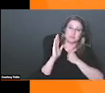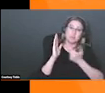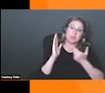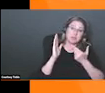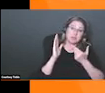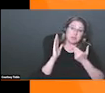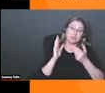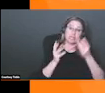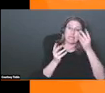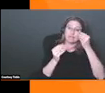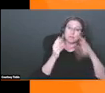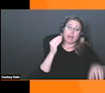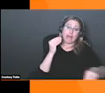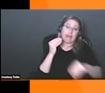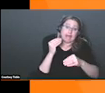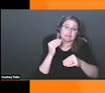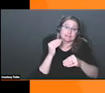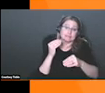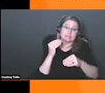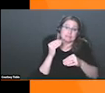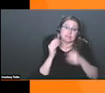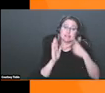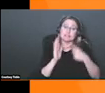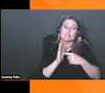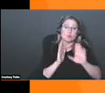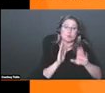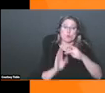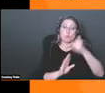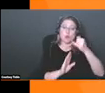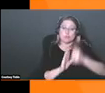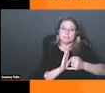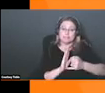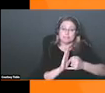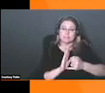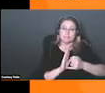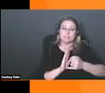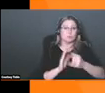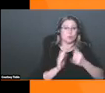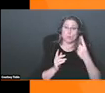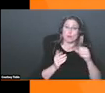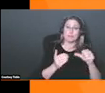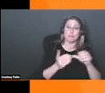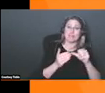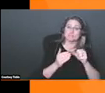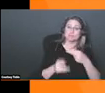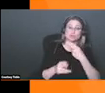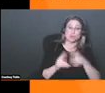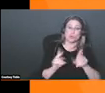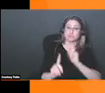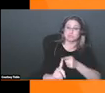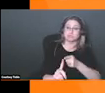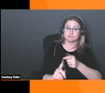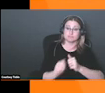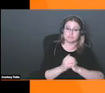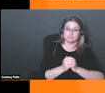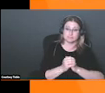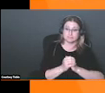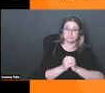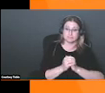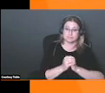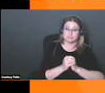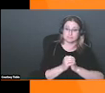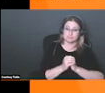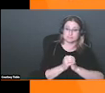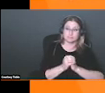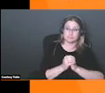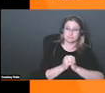information afterwards, like just about the project or something, but really it's 1 page, short and to the point, identifying